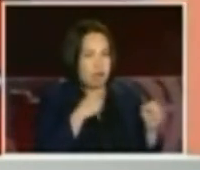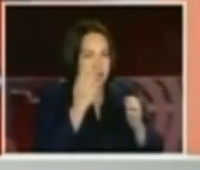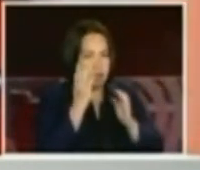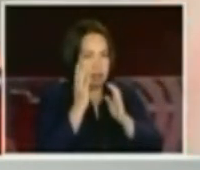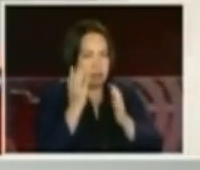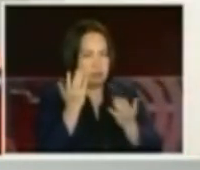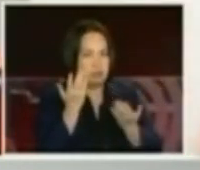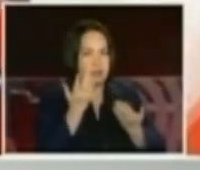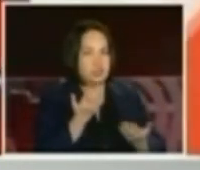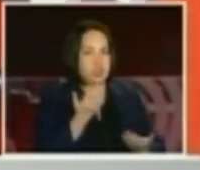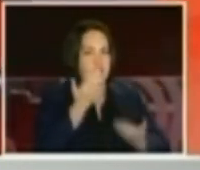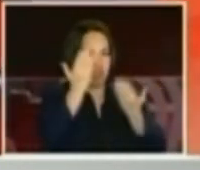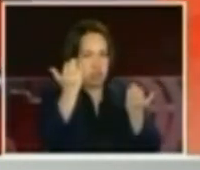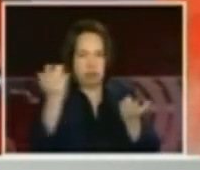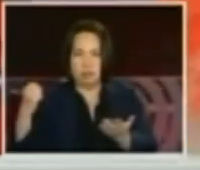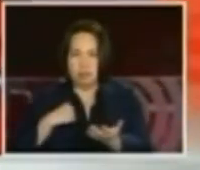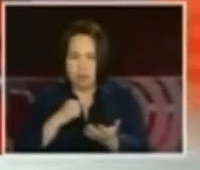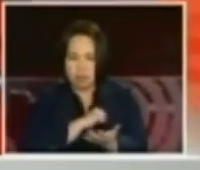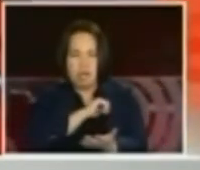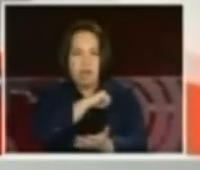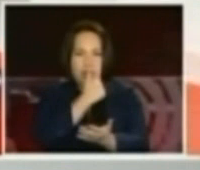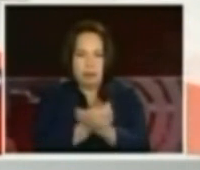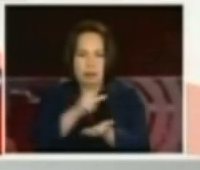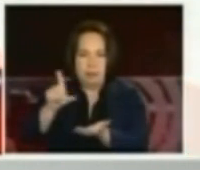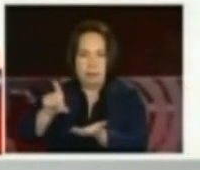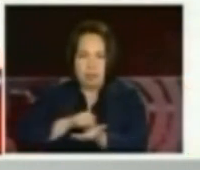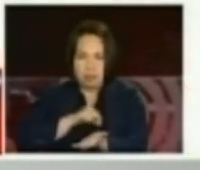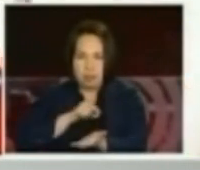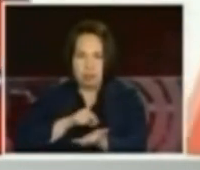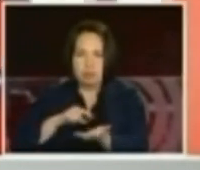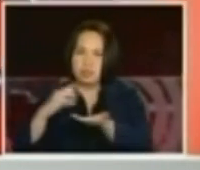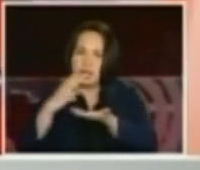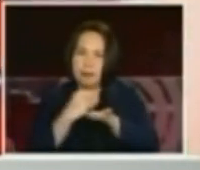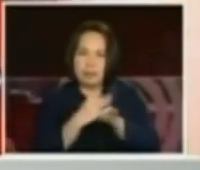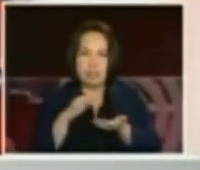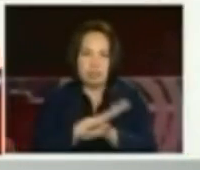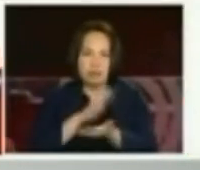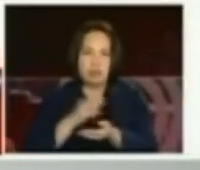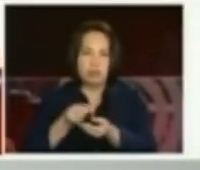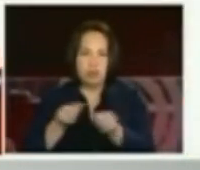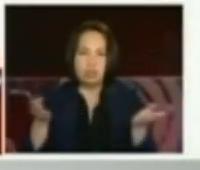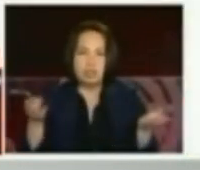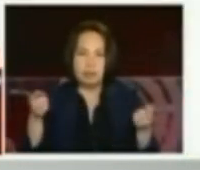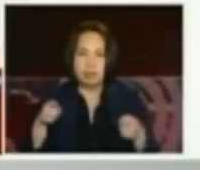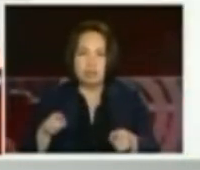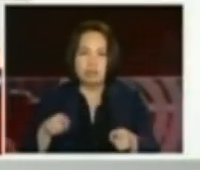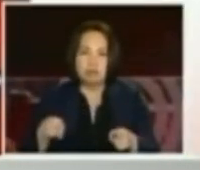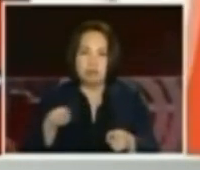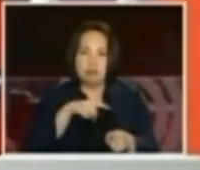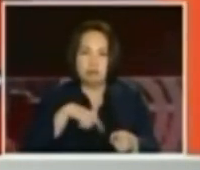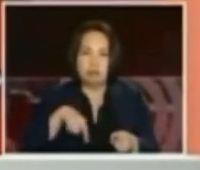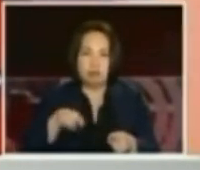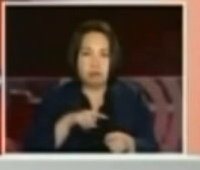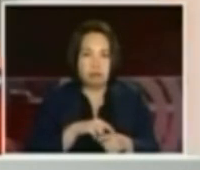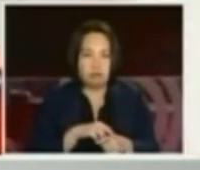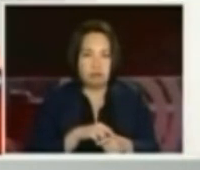printing and distribution of copies of the record and journal of the Senate sitting as an impeachment court under the direction of